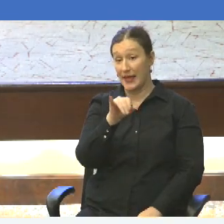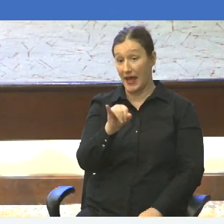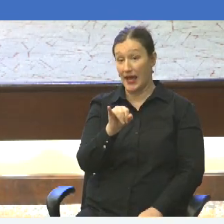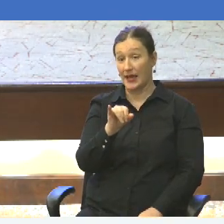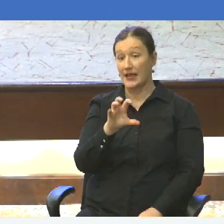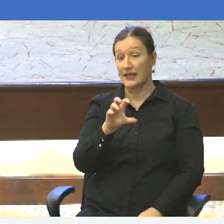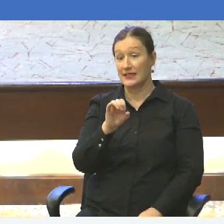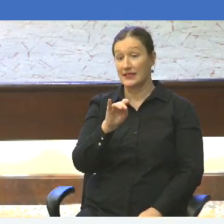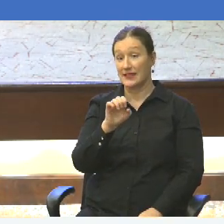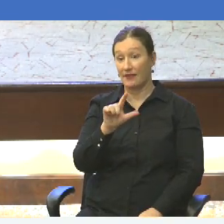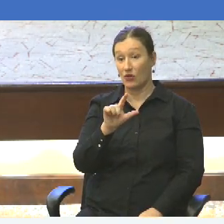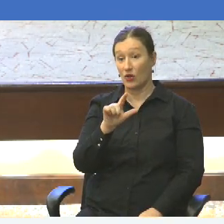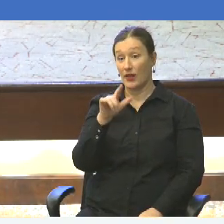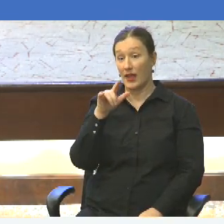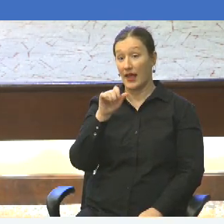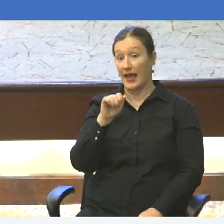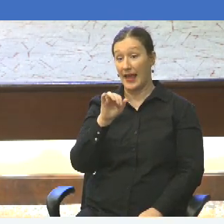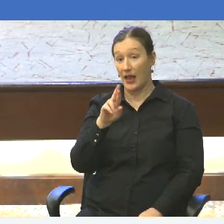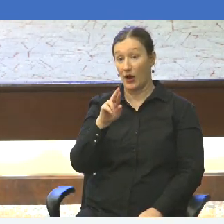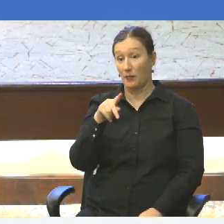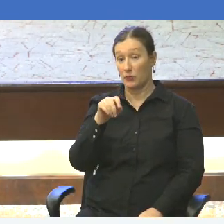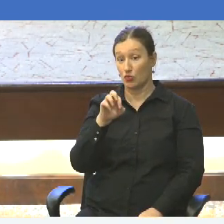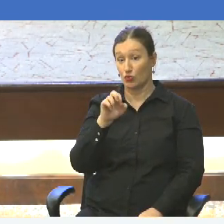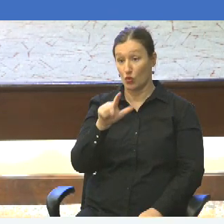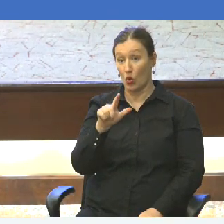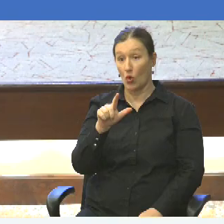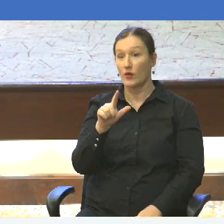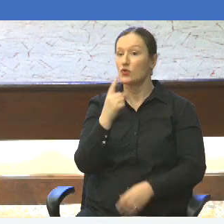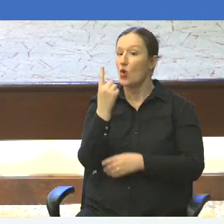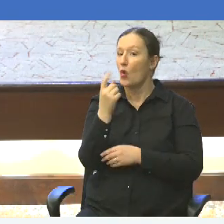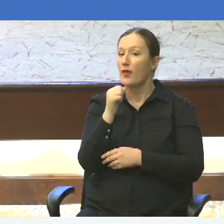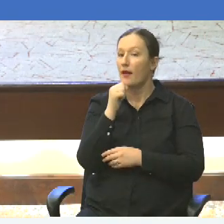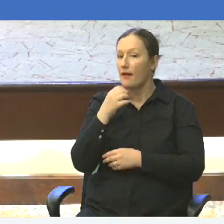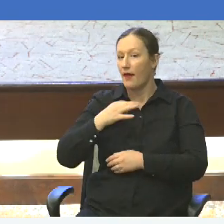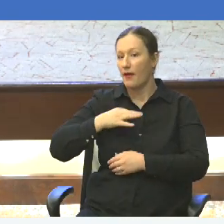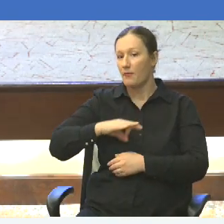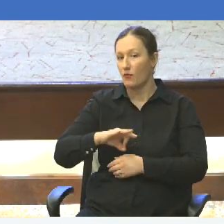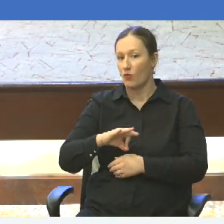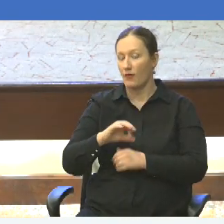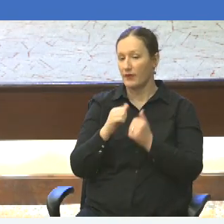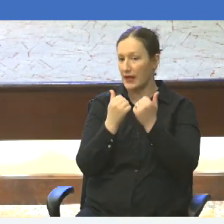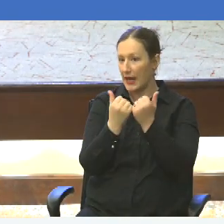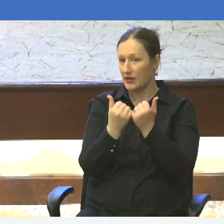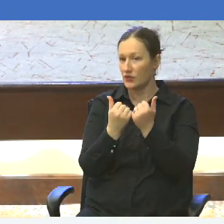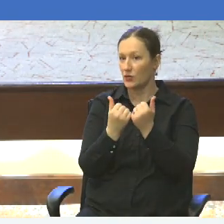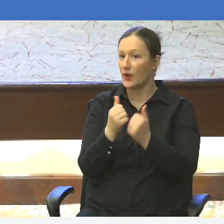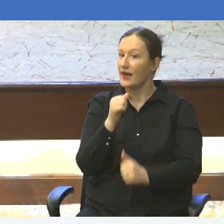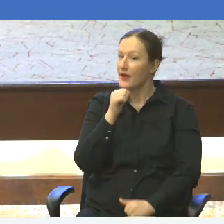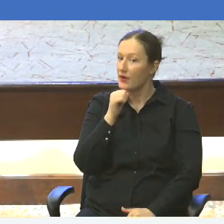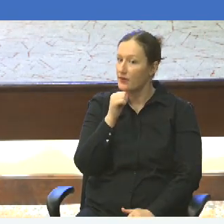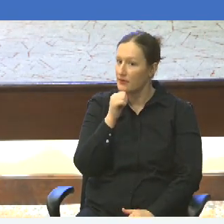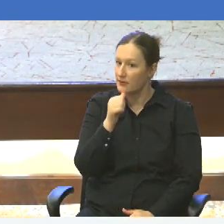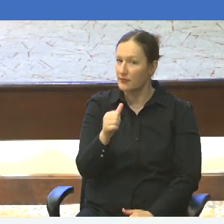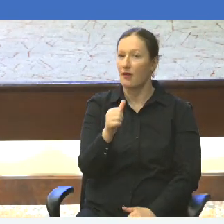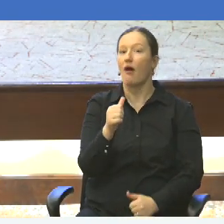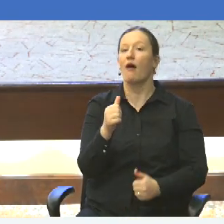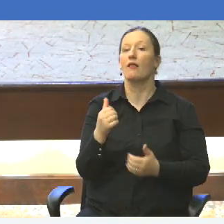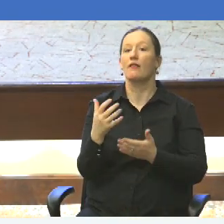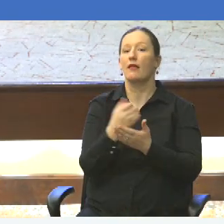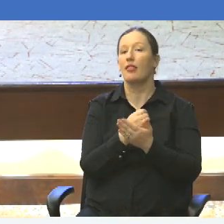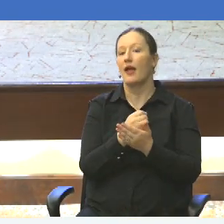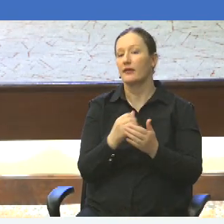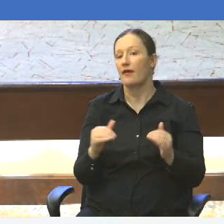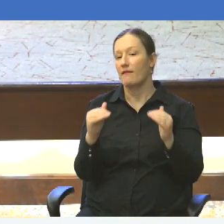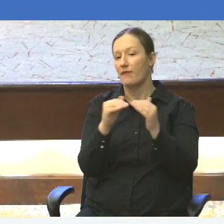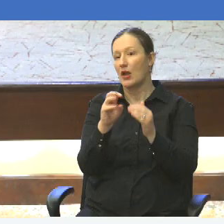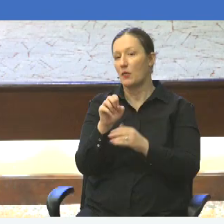that the Federal Aviation Administration allows a public airport to not collect rent or fair market value rent from. And we're